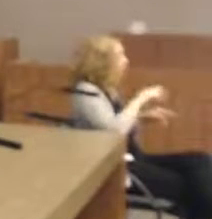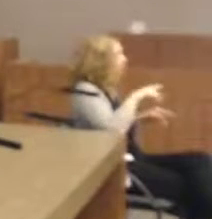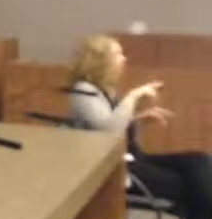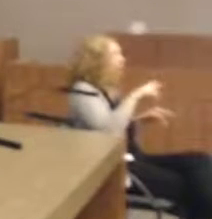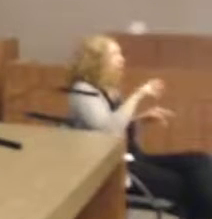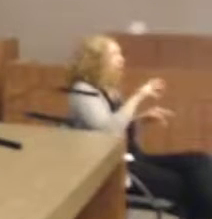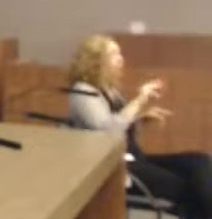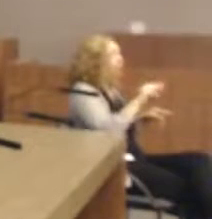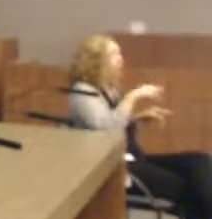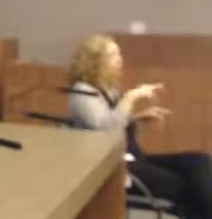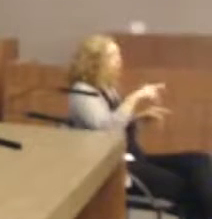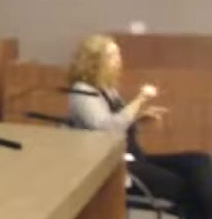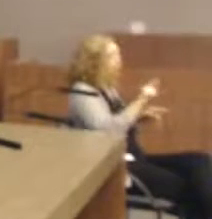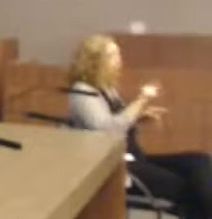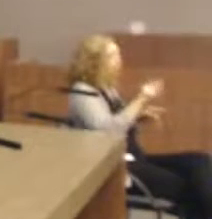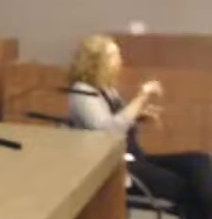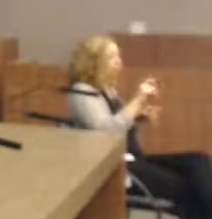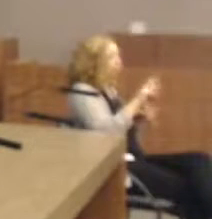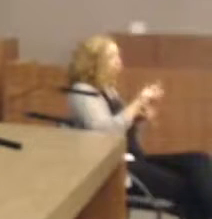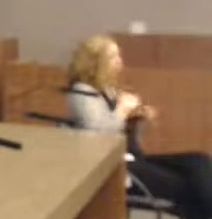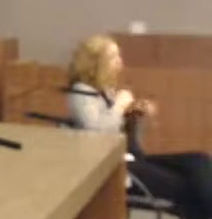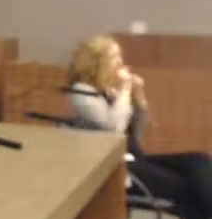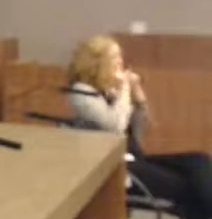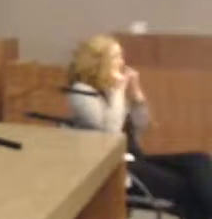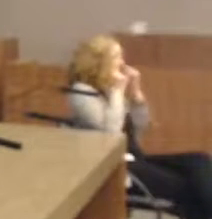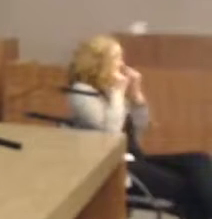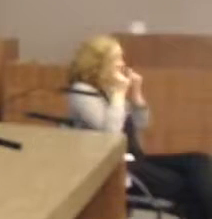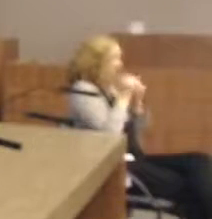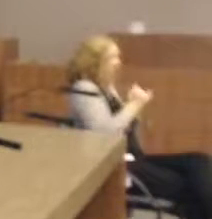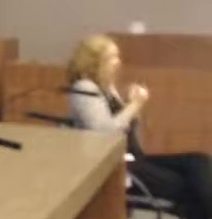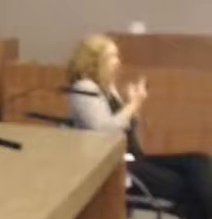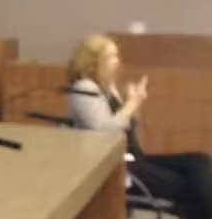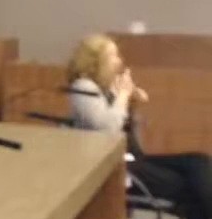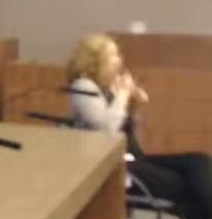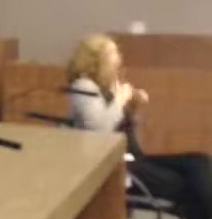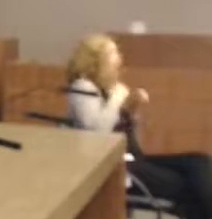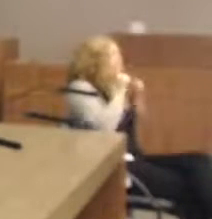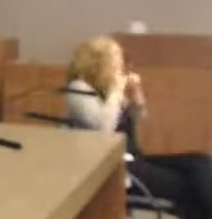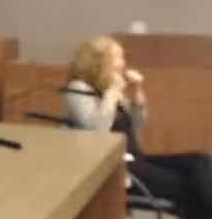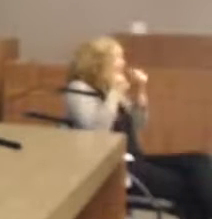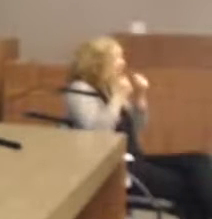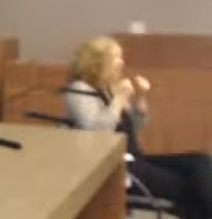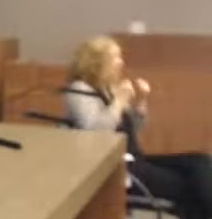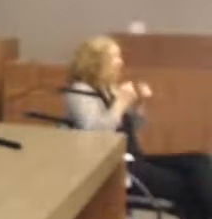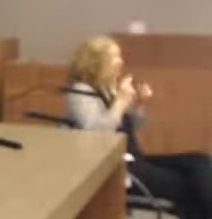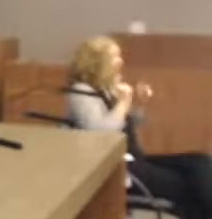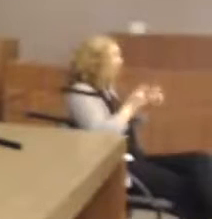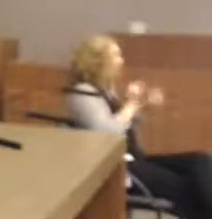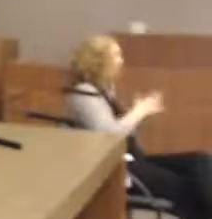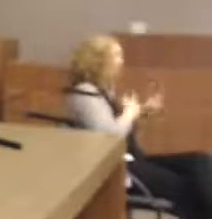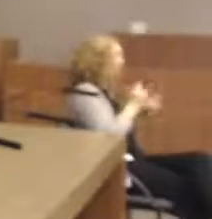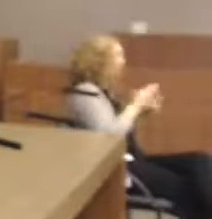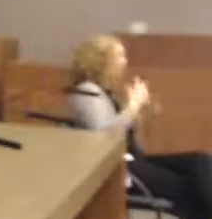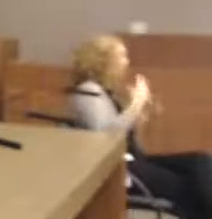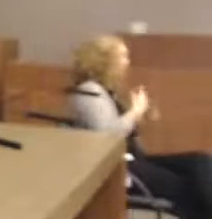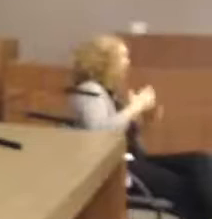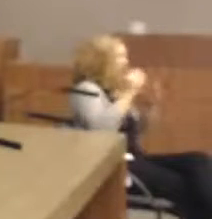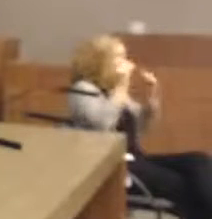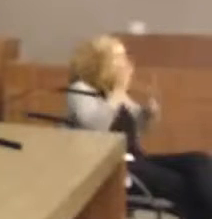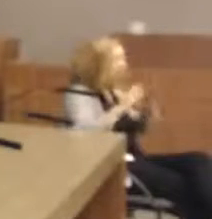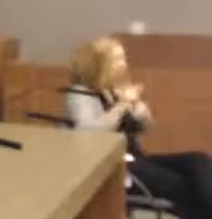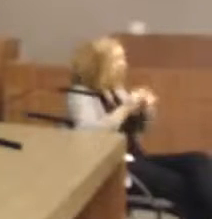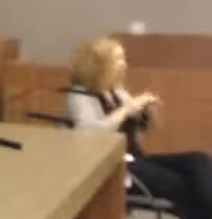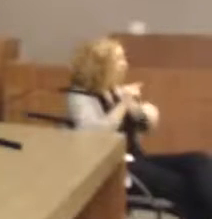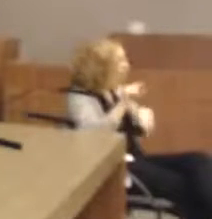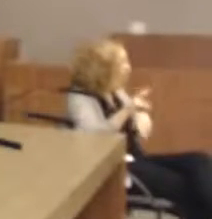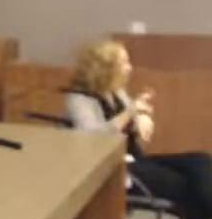mustache. And anyone who had a mustache gave her this sensation of fear. Teachers, people on the street, people on TV,